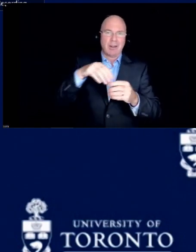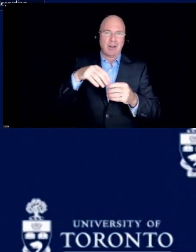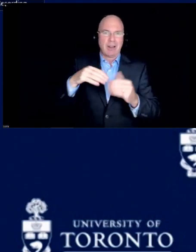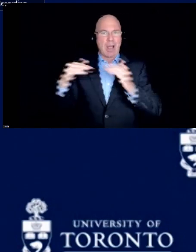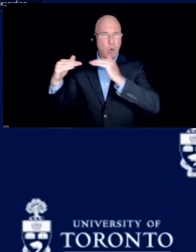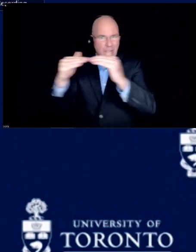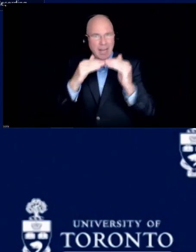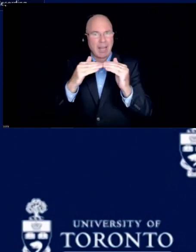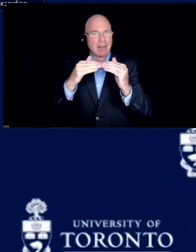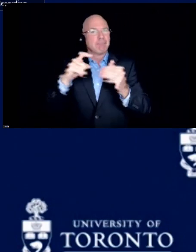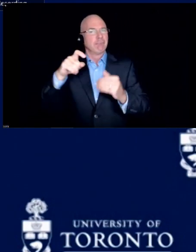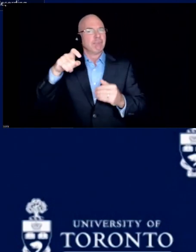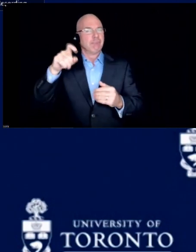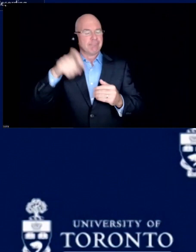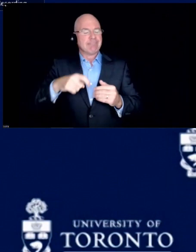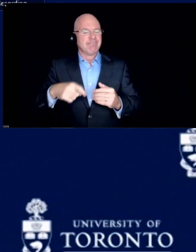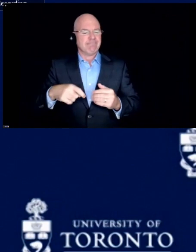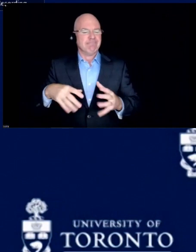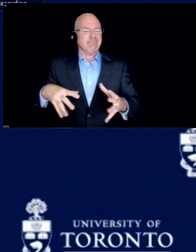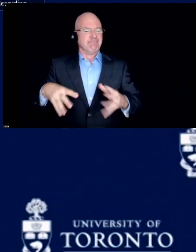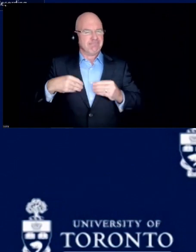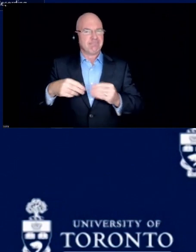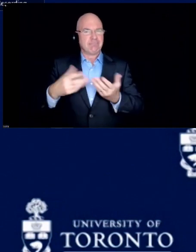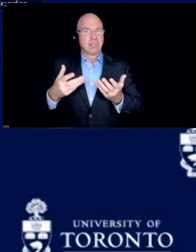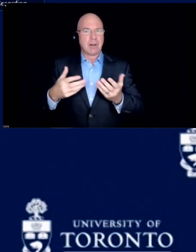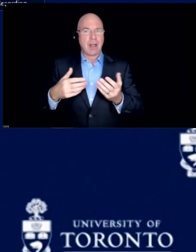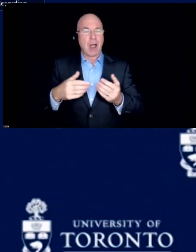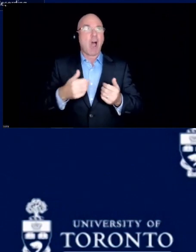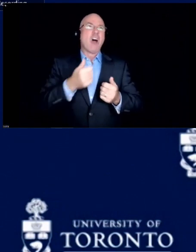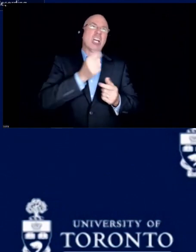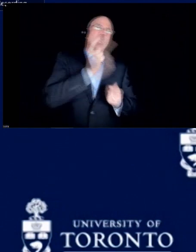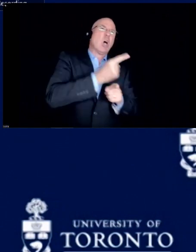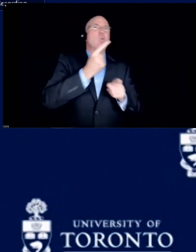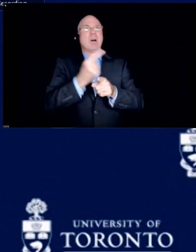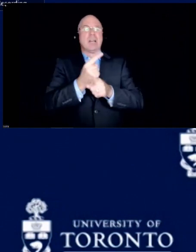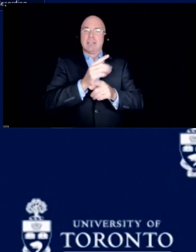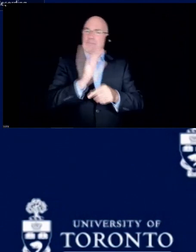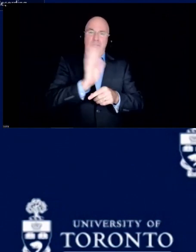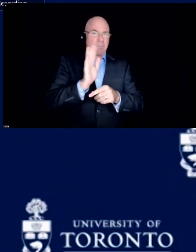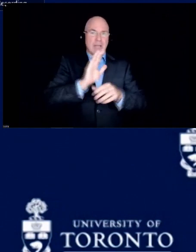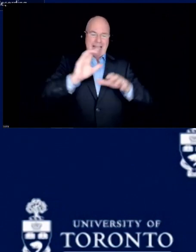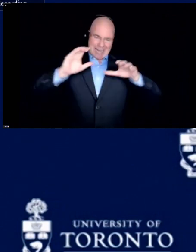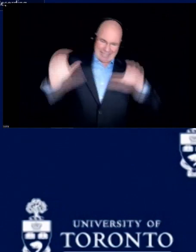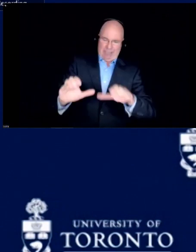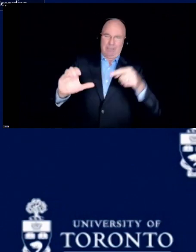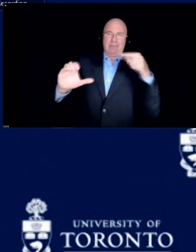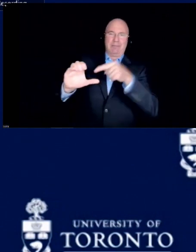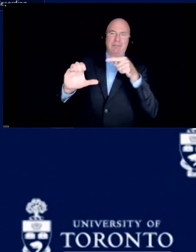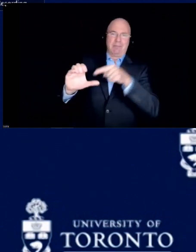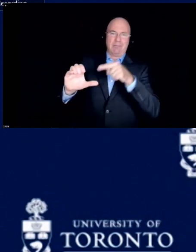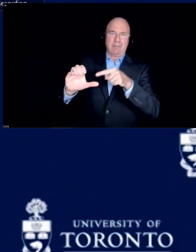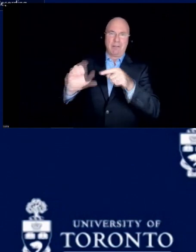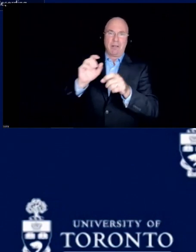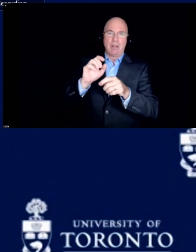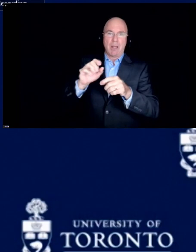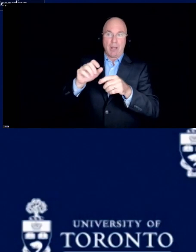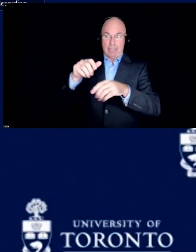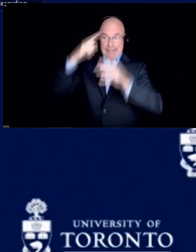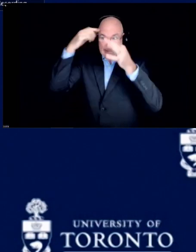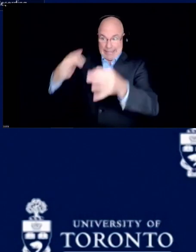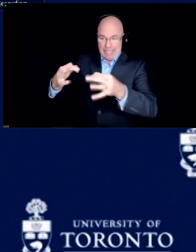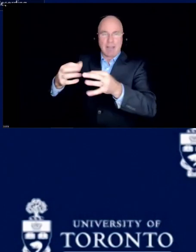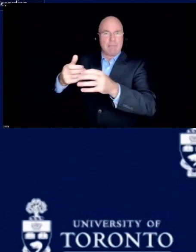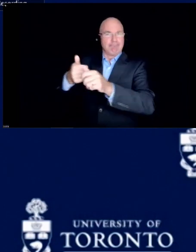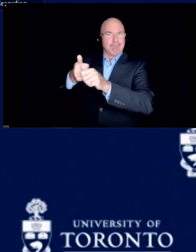beyond the platitude to attitudes and actions anchored in a conscience of equity, a commitment to follow through, and a culture